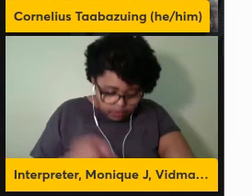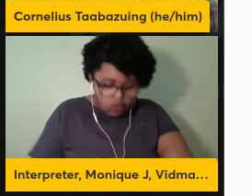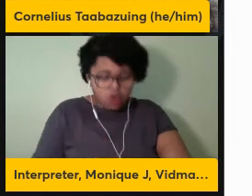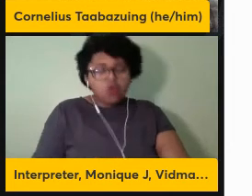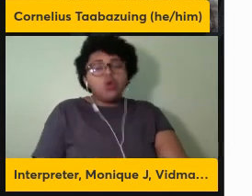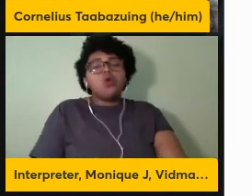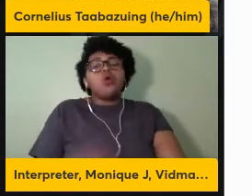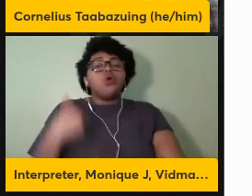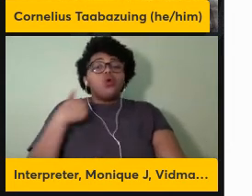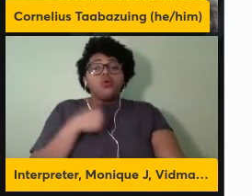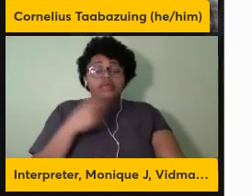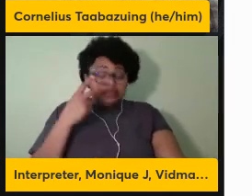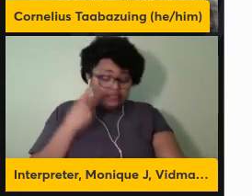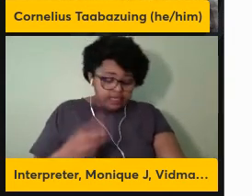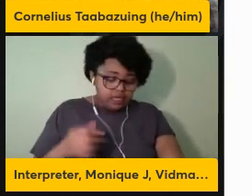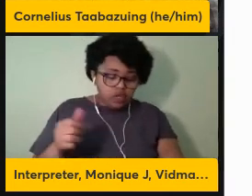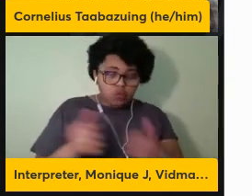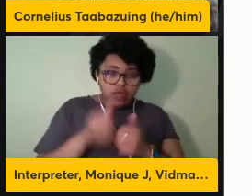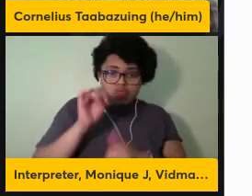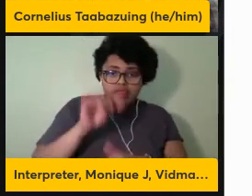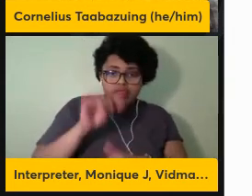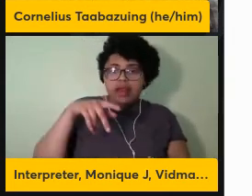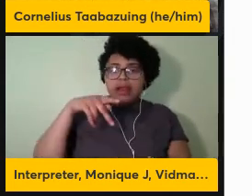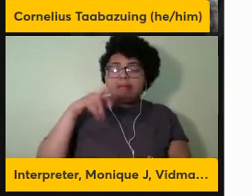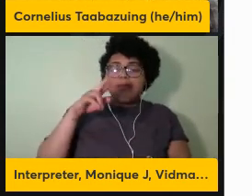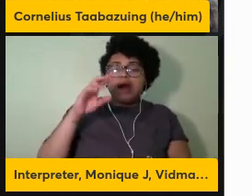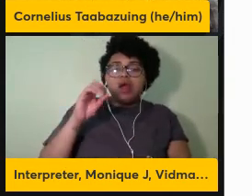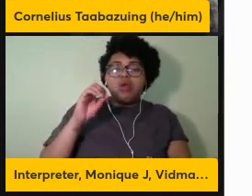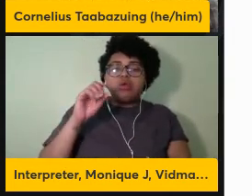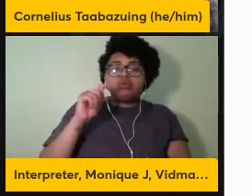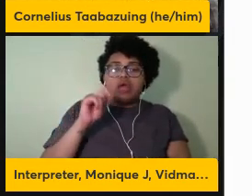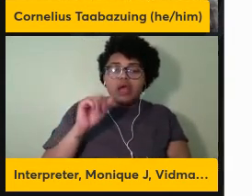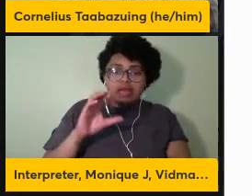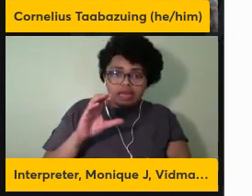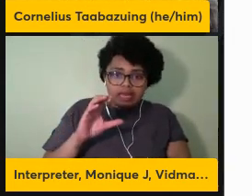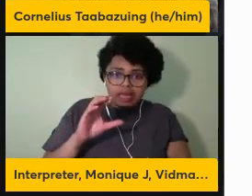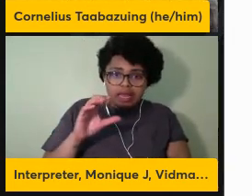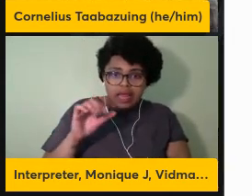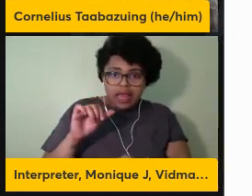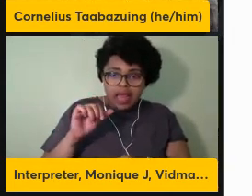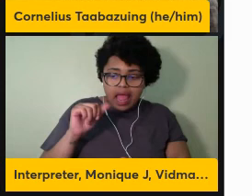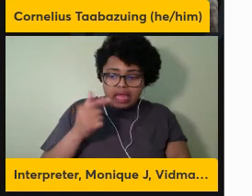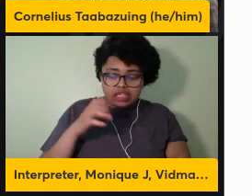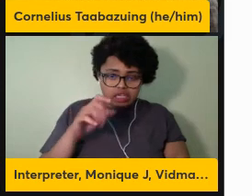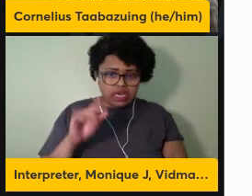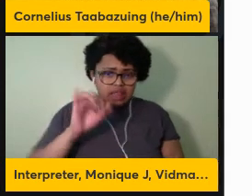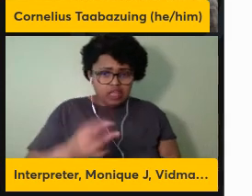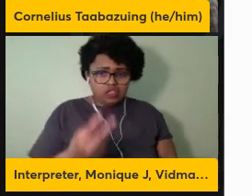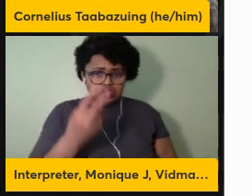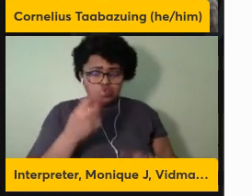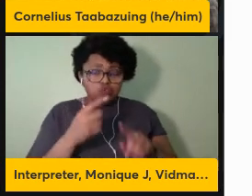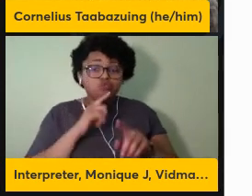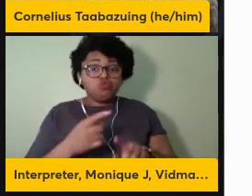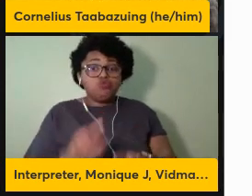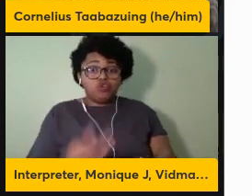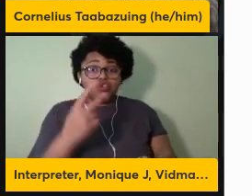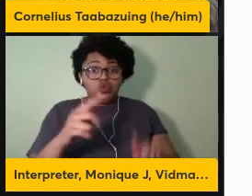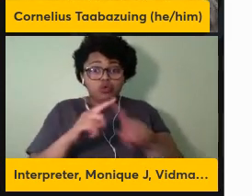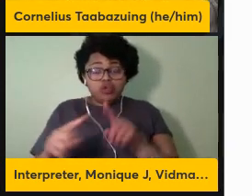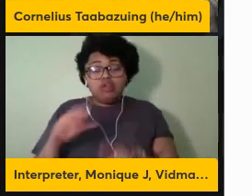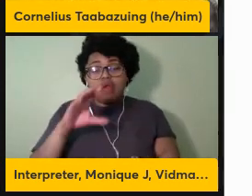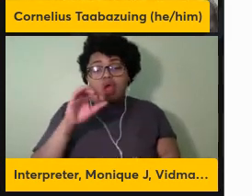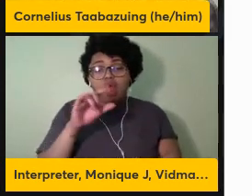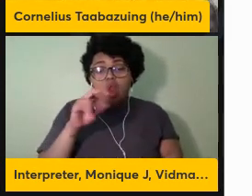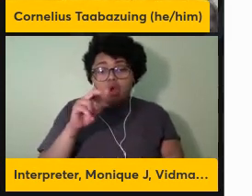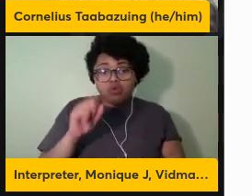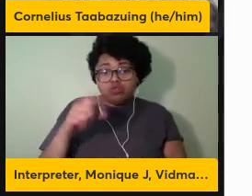pyroptotic agent or inducer, we now see PARP cleavage, and that's true for 2 different clones of the gastromin D knockout. And so